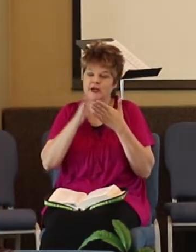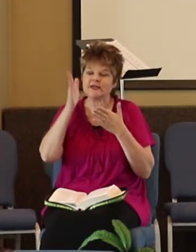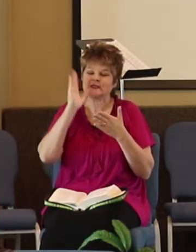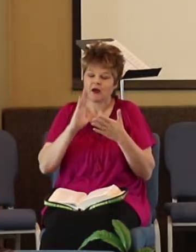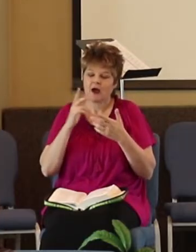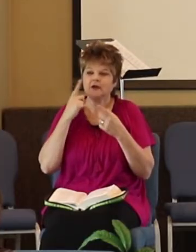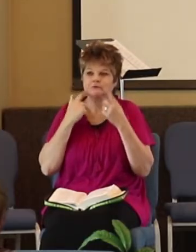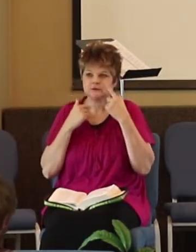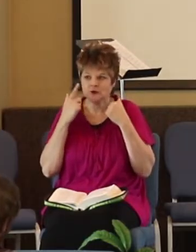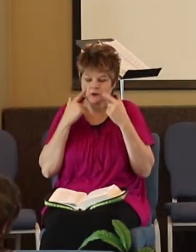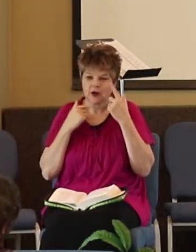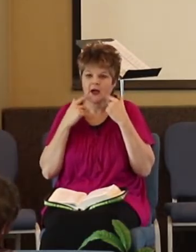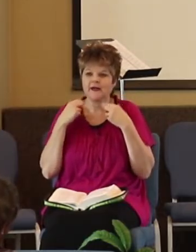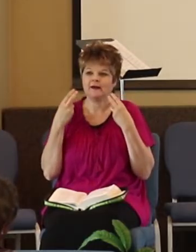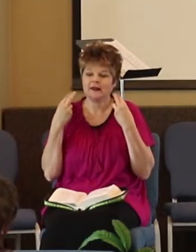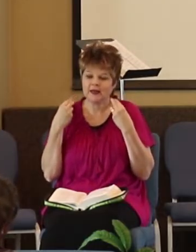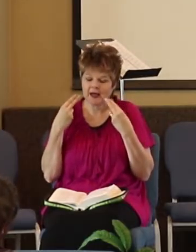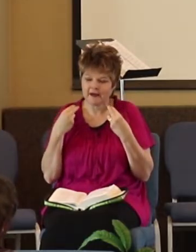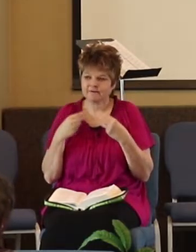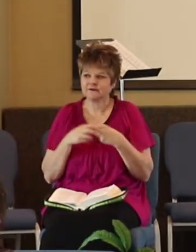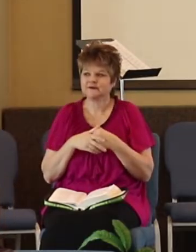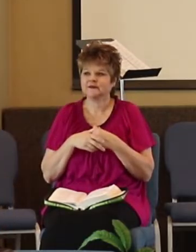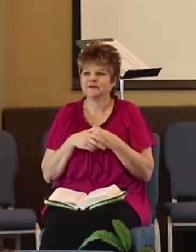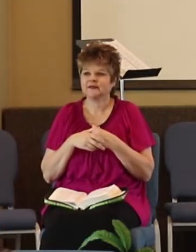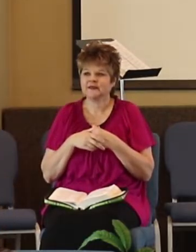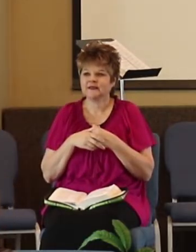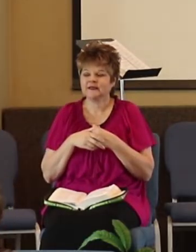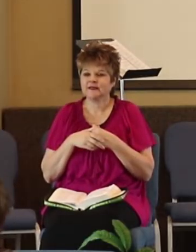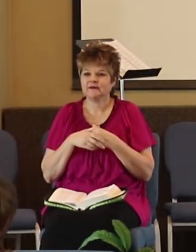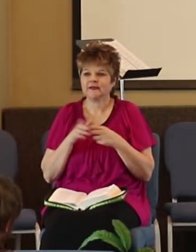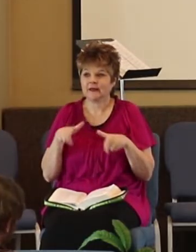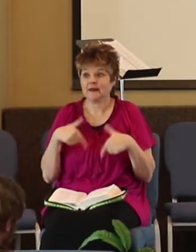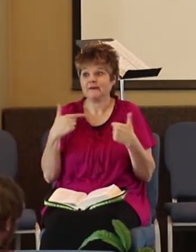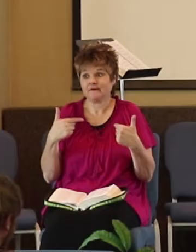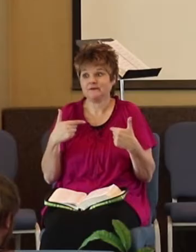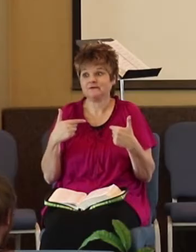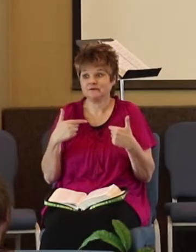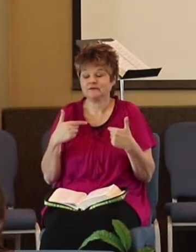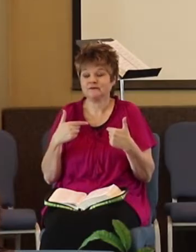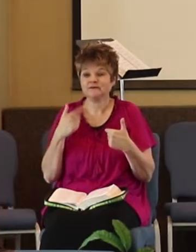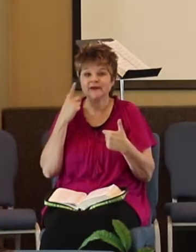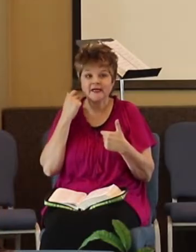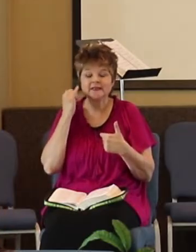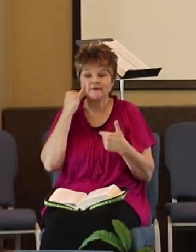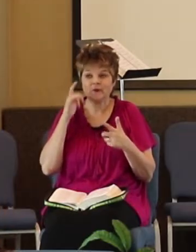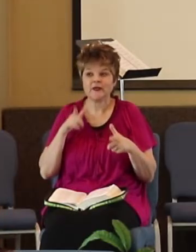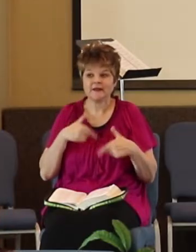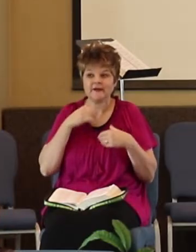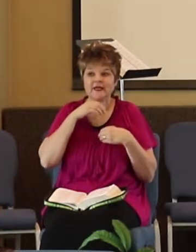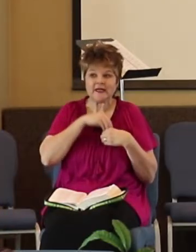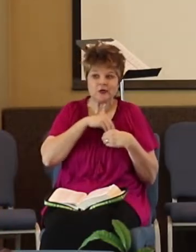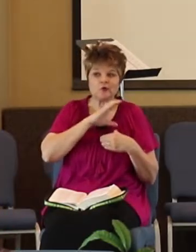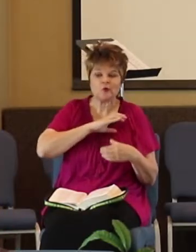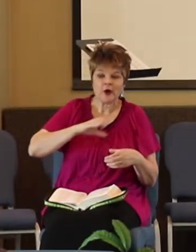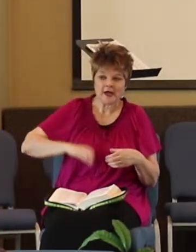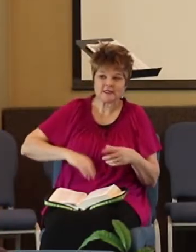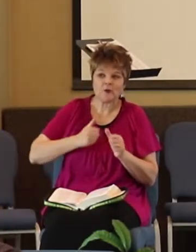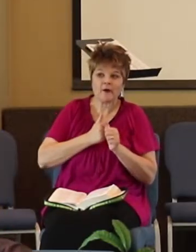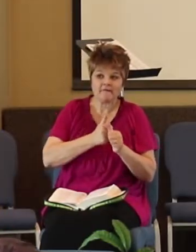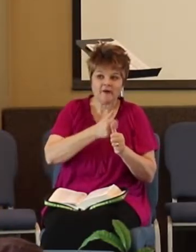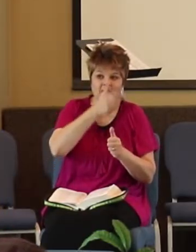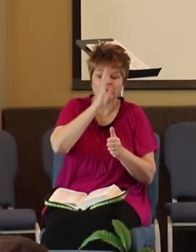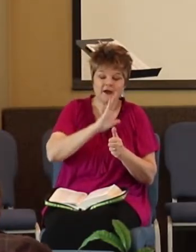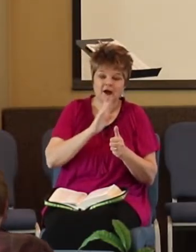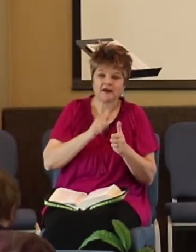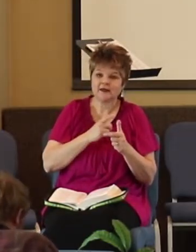to cry, and we get to laugh, and we get to live. Because if we're living in Christ and we're following God,